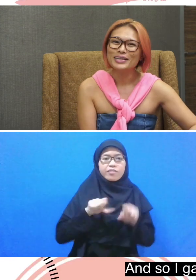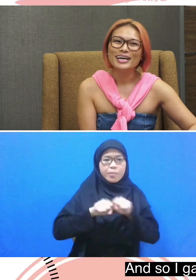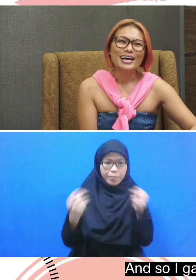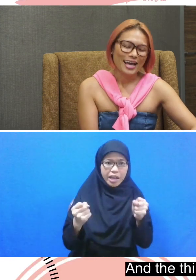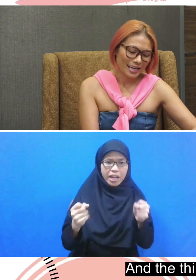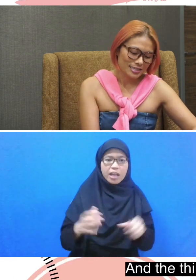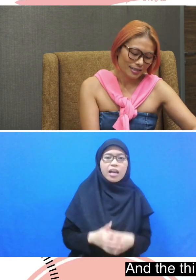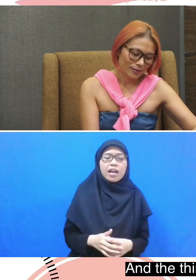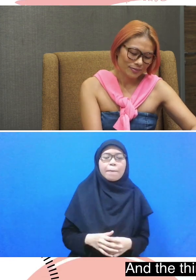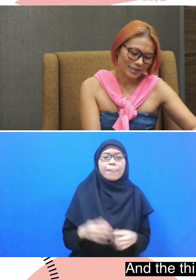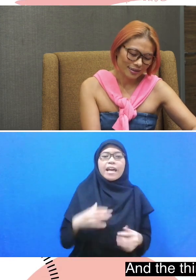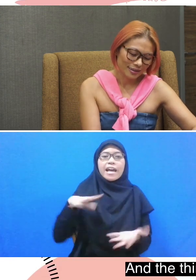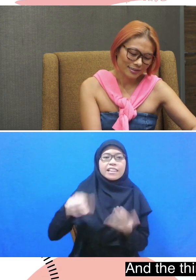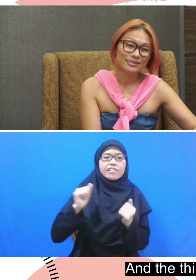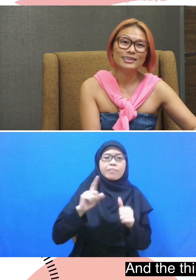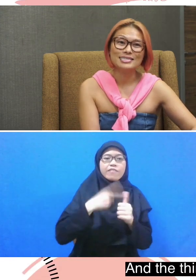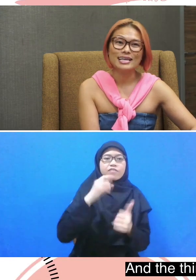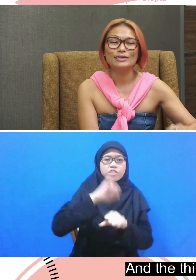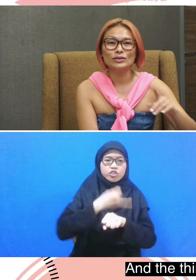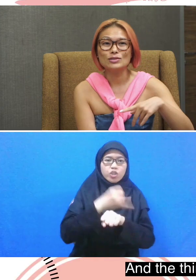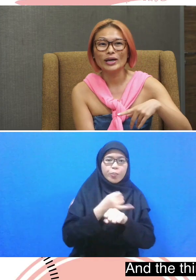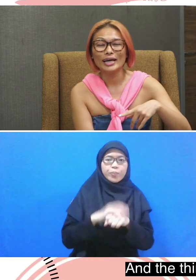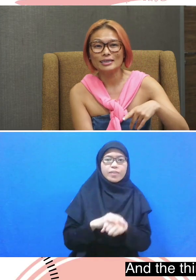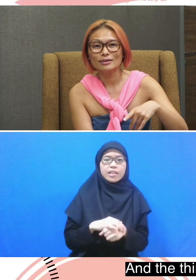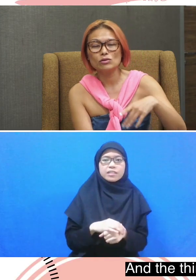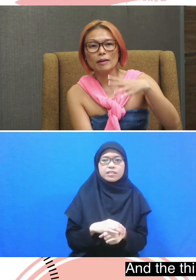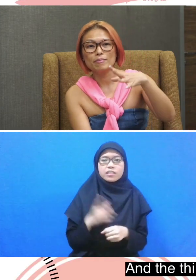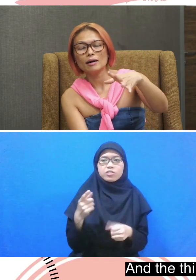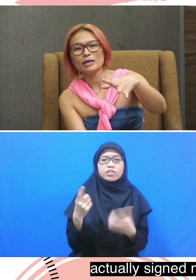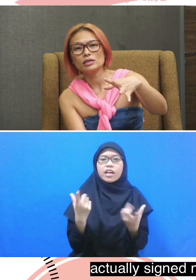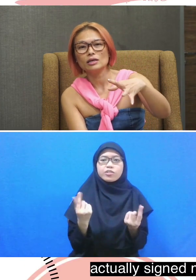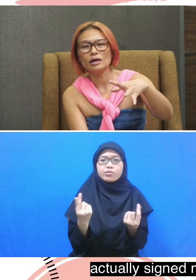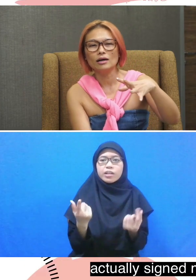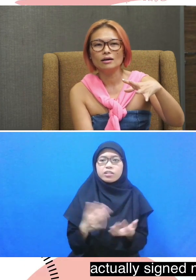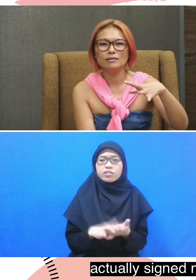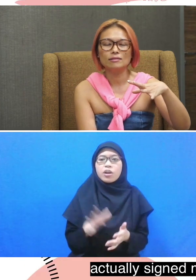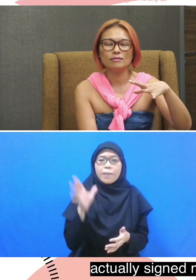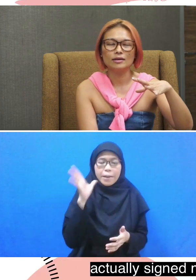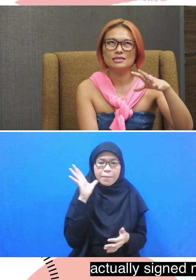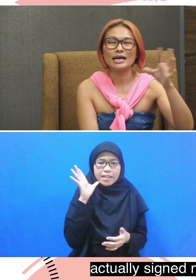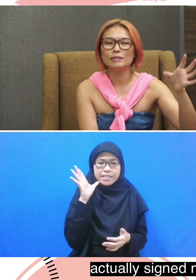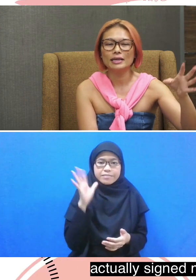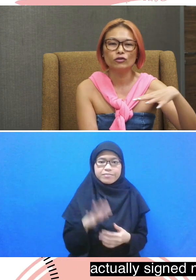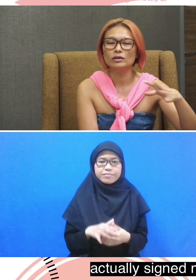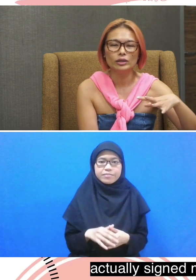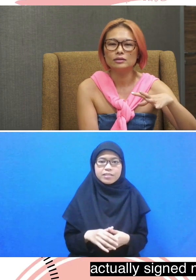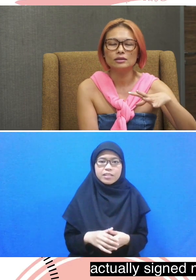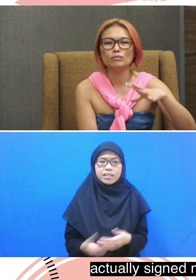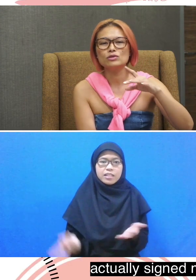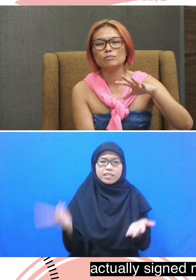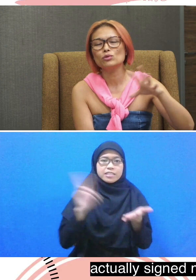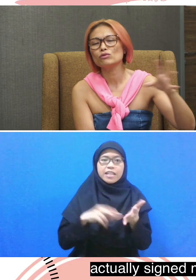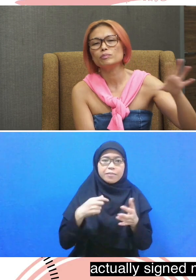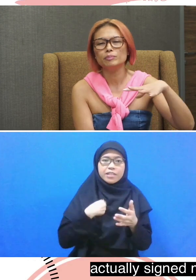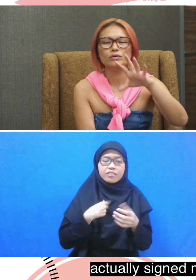job. And the thing is that, so this is what I did. So my mom actually signed me up for her world, the